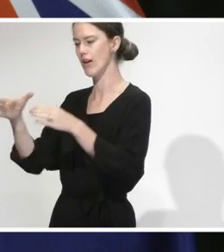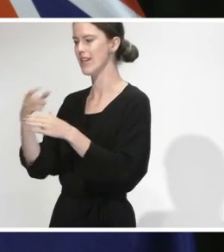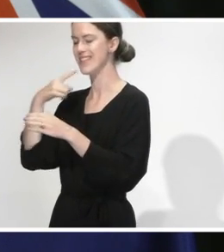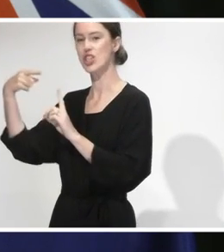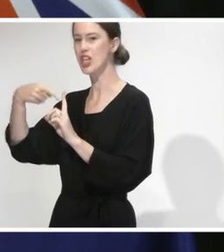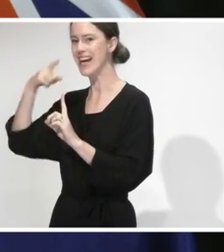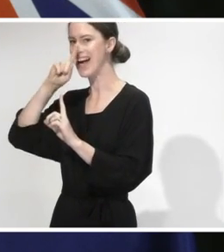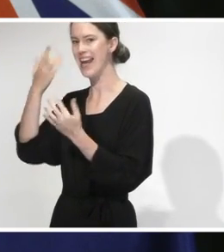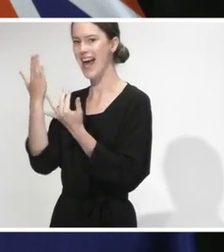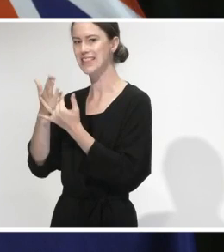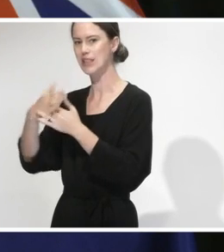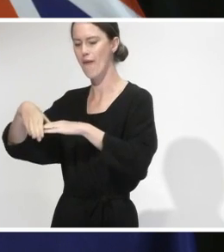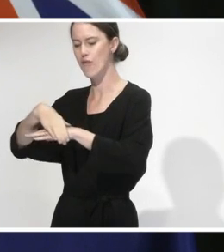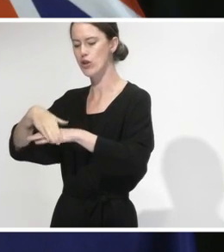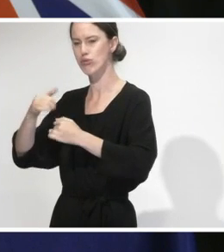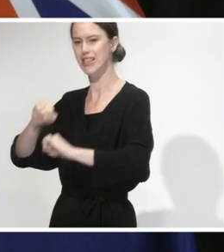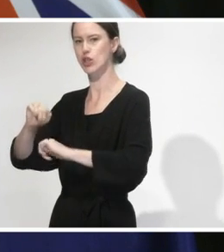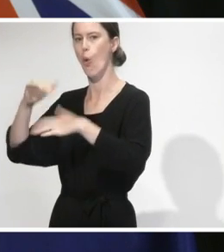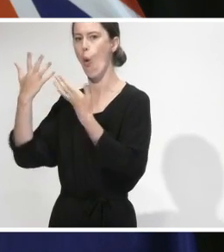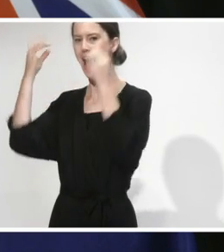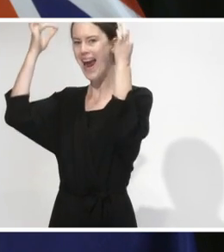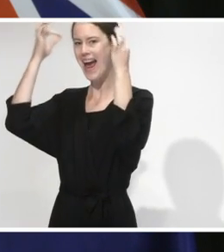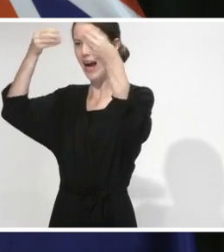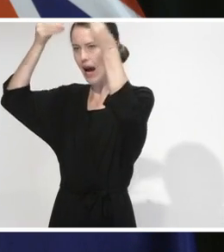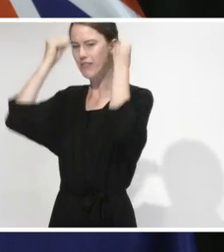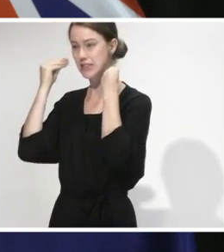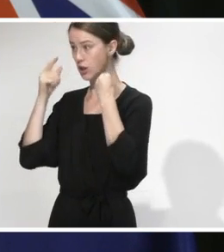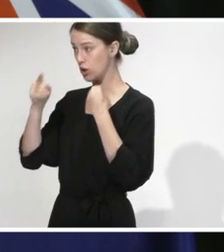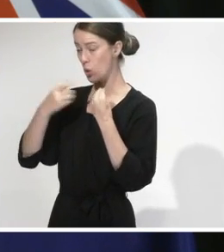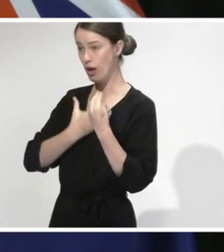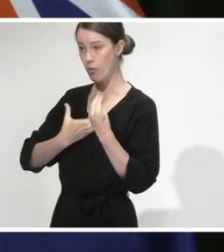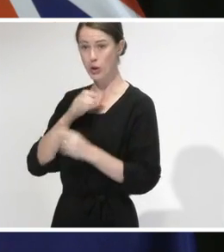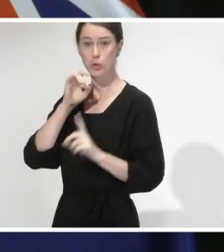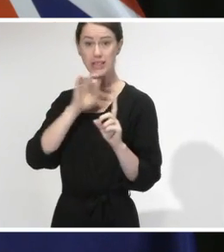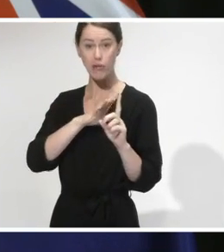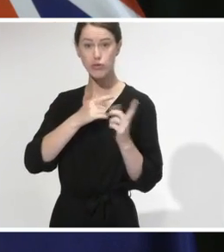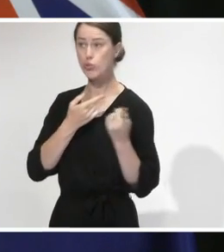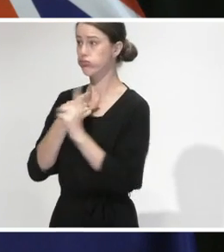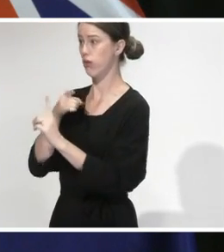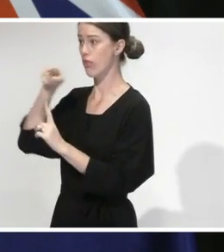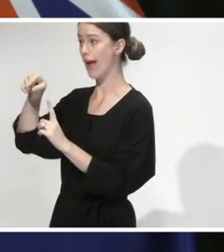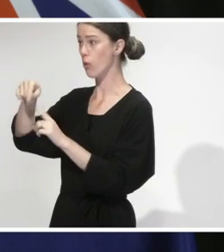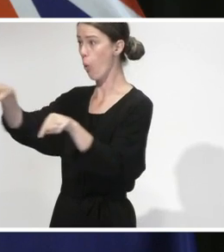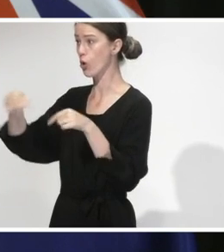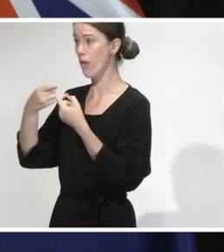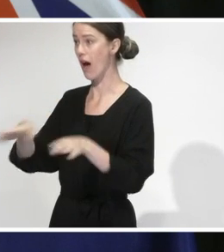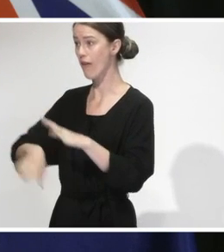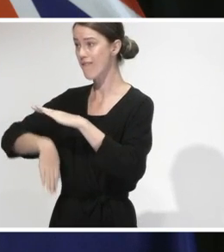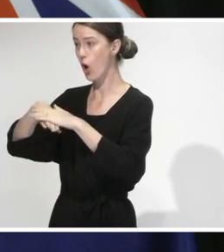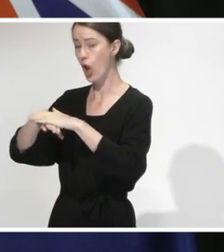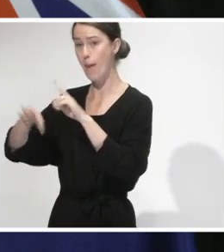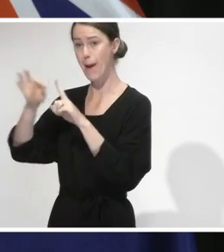have access to foot protection or hair covers. Would you personally be comfortable to go on the COVID ward at Burwood Hospital without full